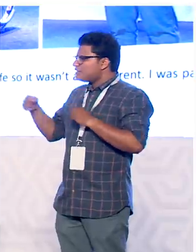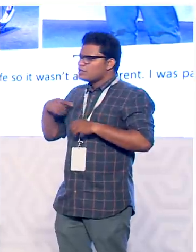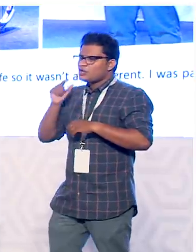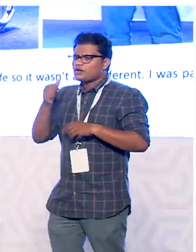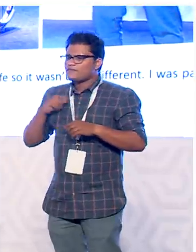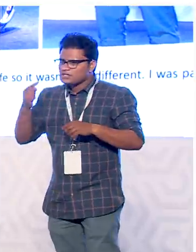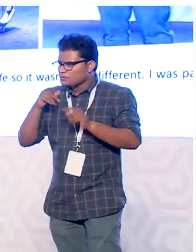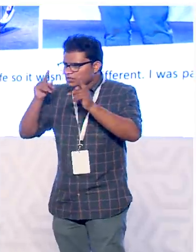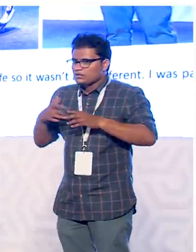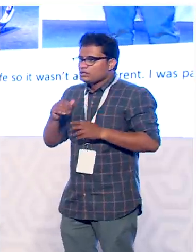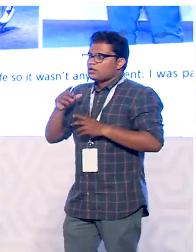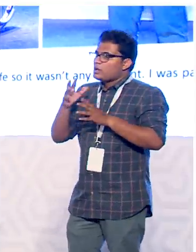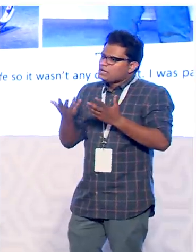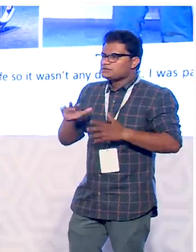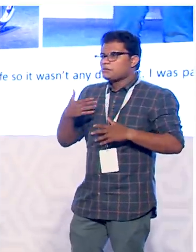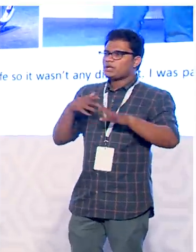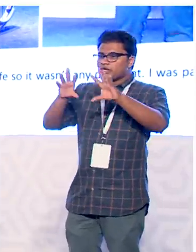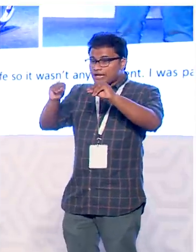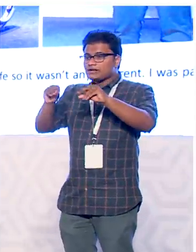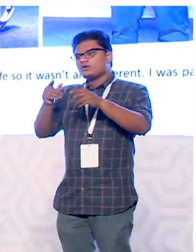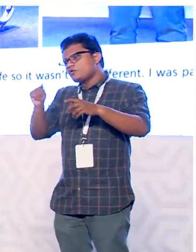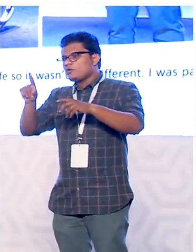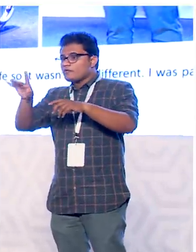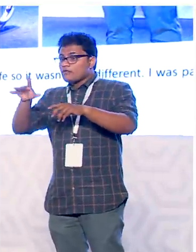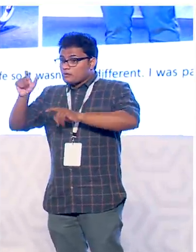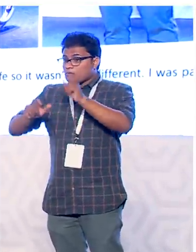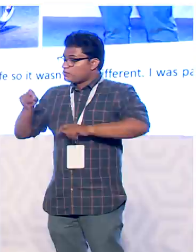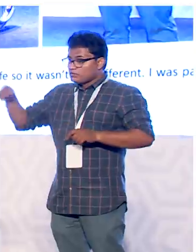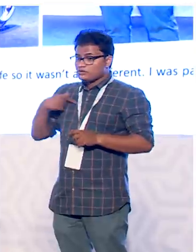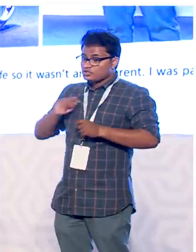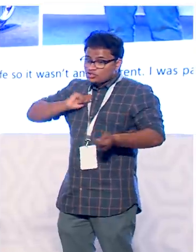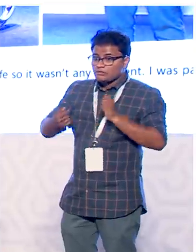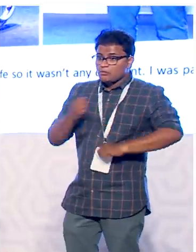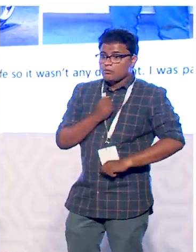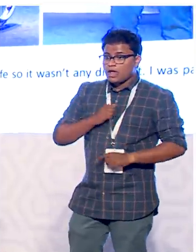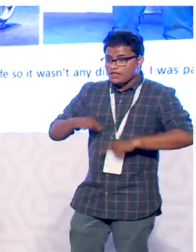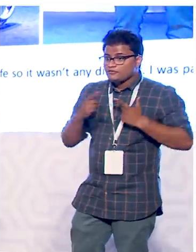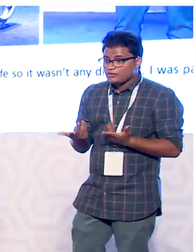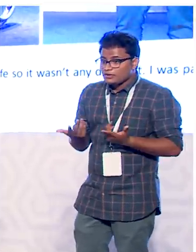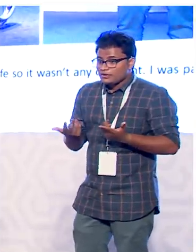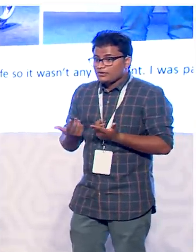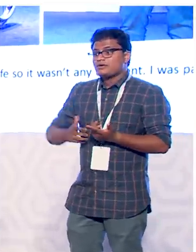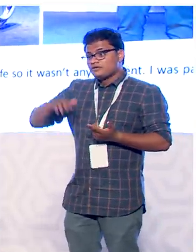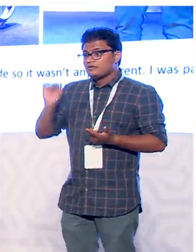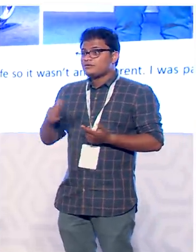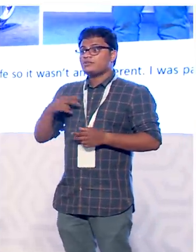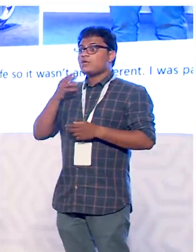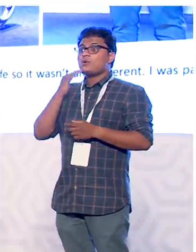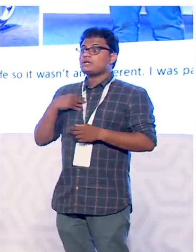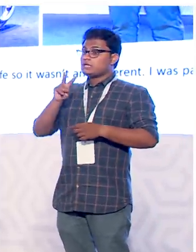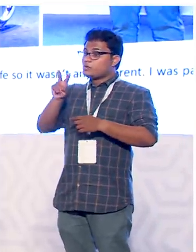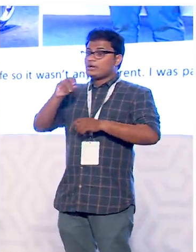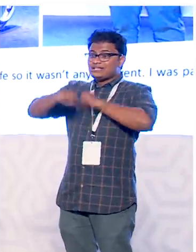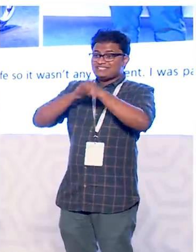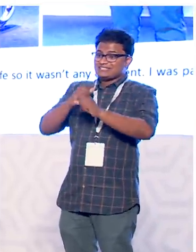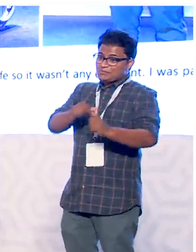person. At least about 10 to 15 people have told me that that film has changed their lives. Okay, that was about, I'm talking about 20 years ago or 10 years